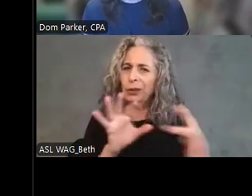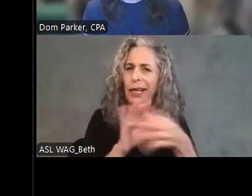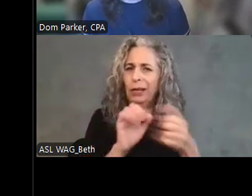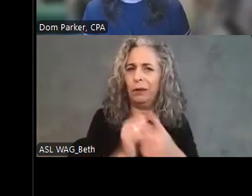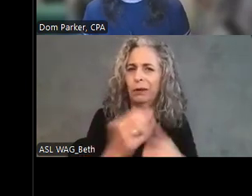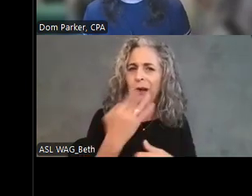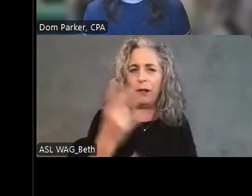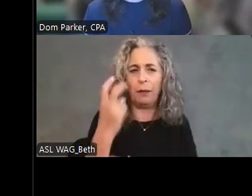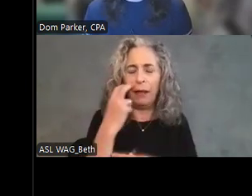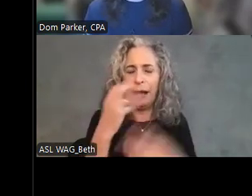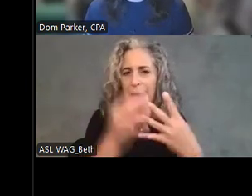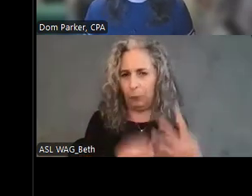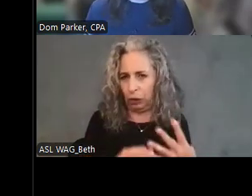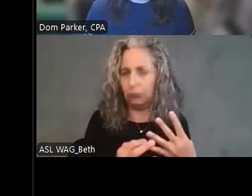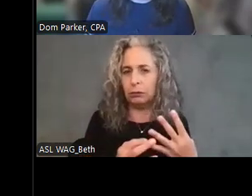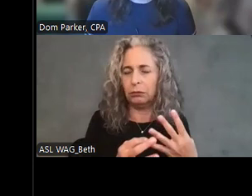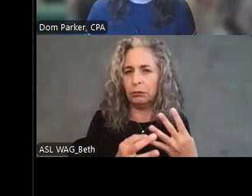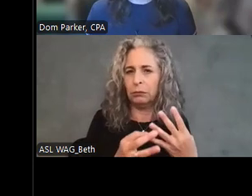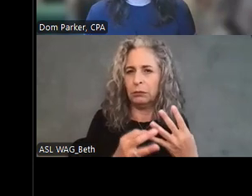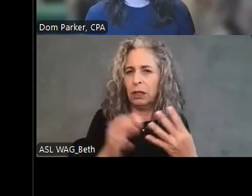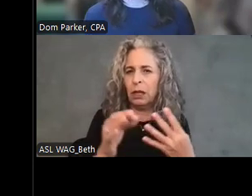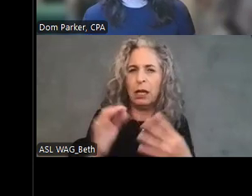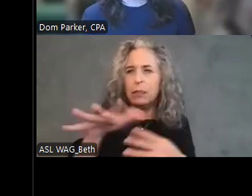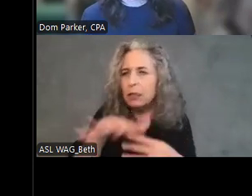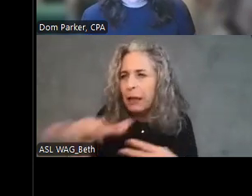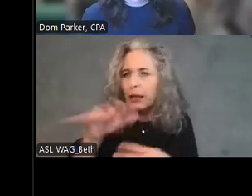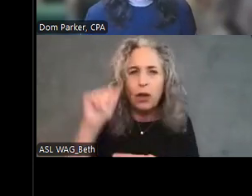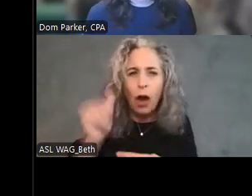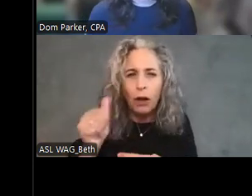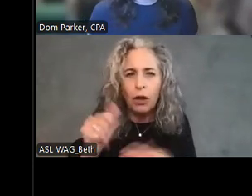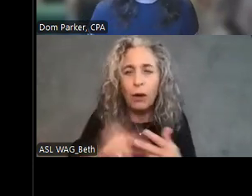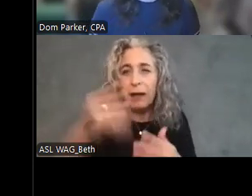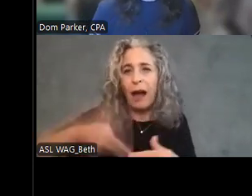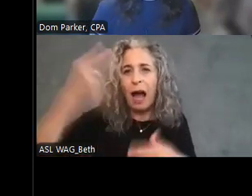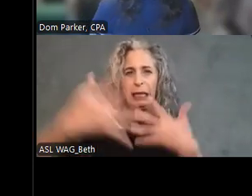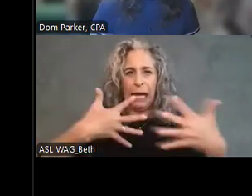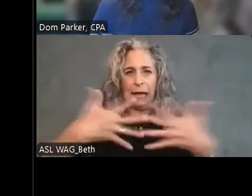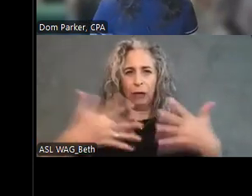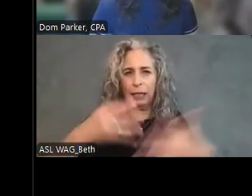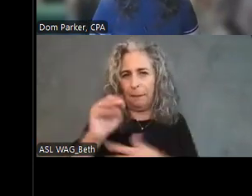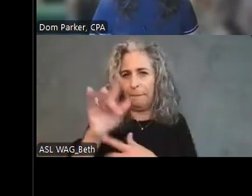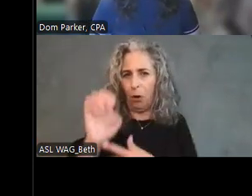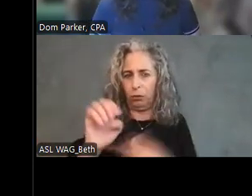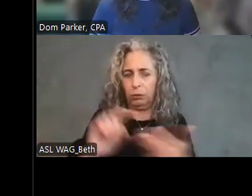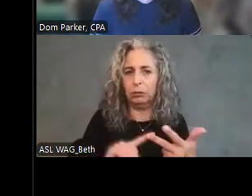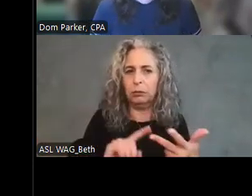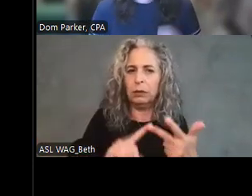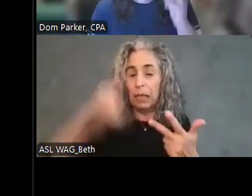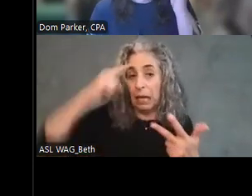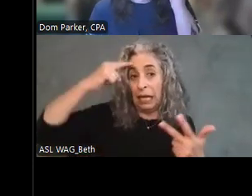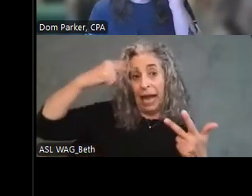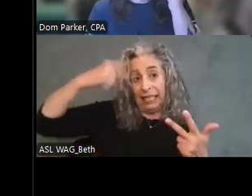colorblind options, spatial audio, and high contrast modes. Cognition is quite a big